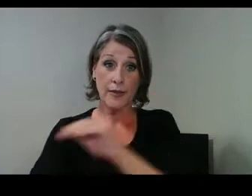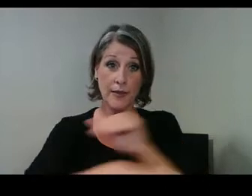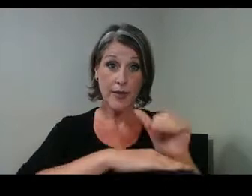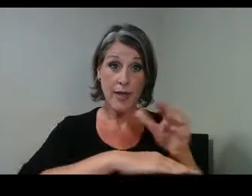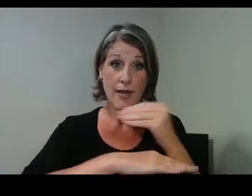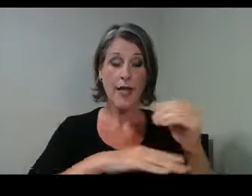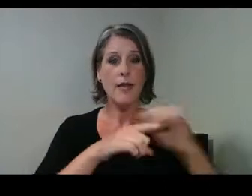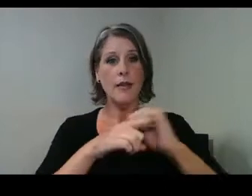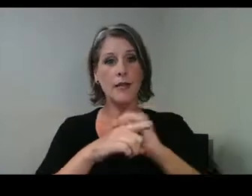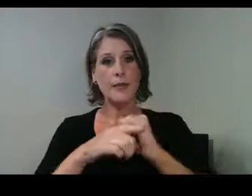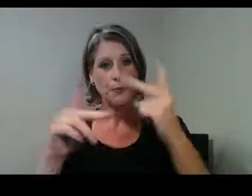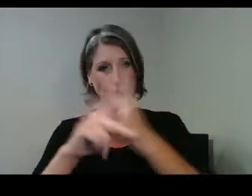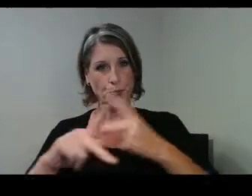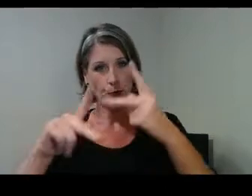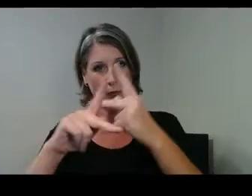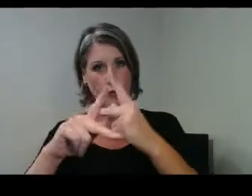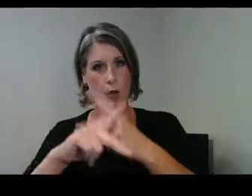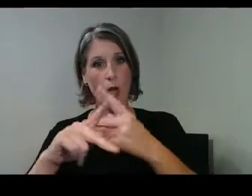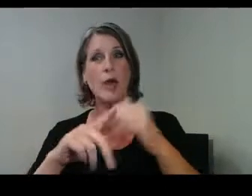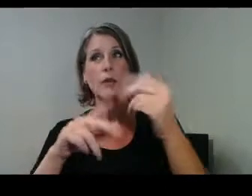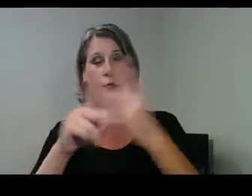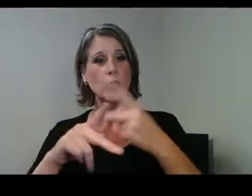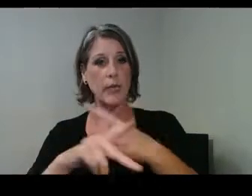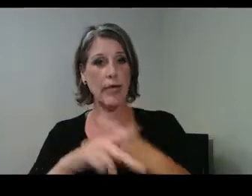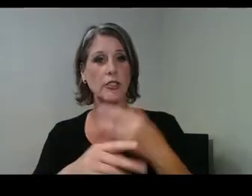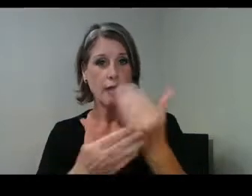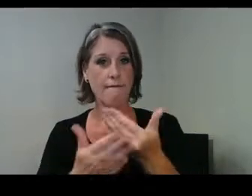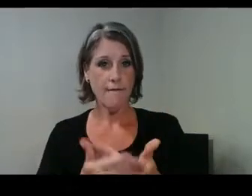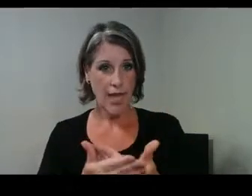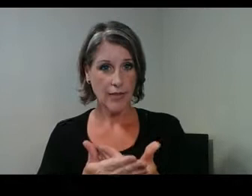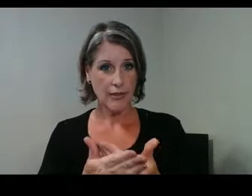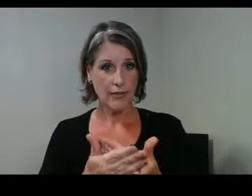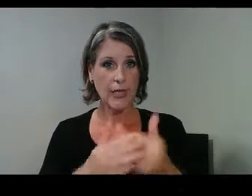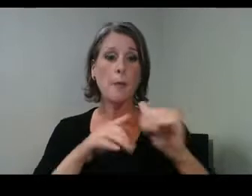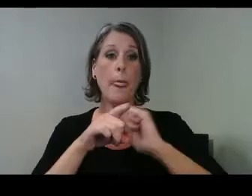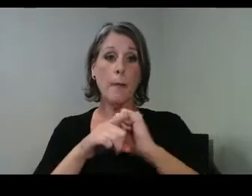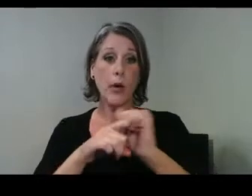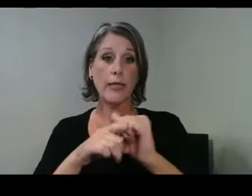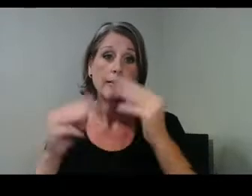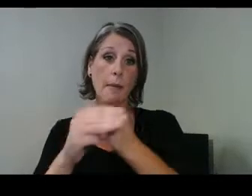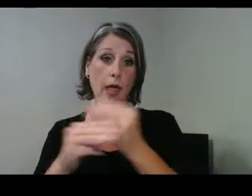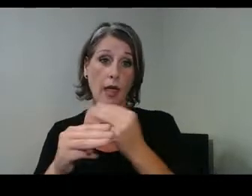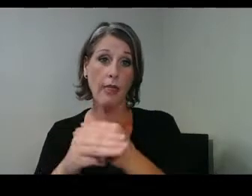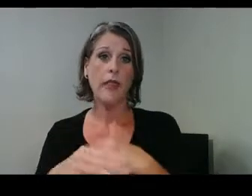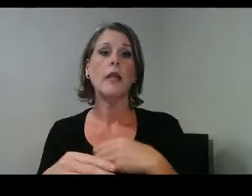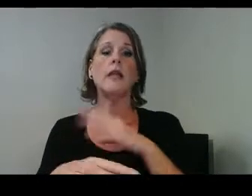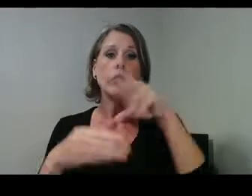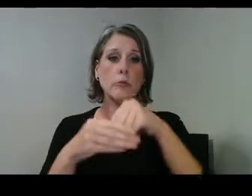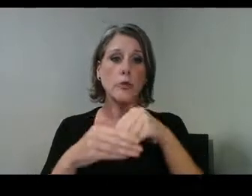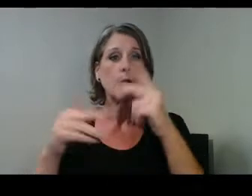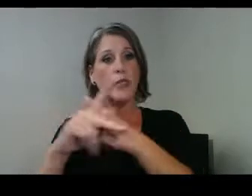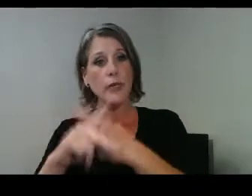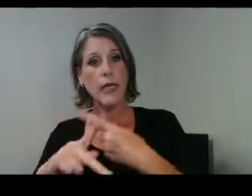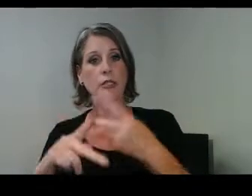in math and to ensure accuracy and speed. These math facts include multiplication, addition, and